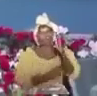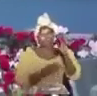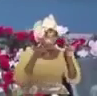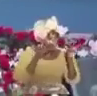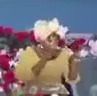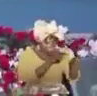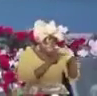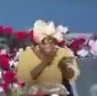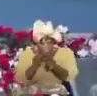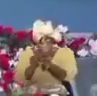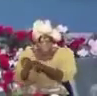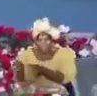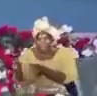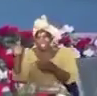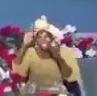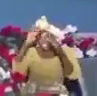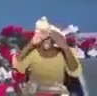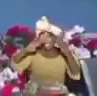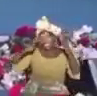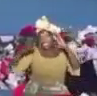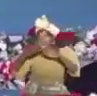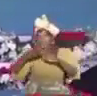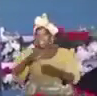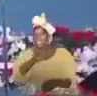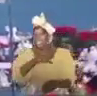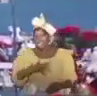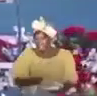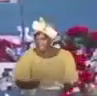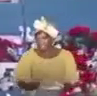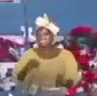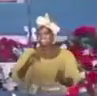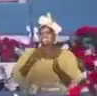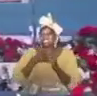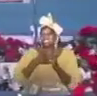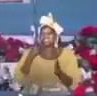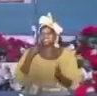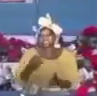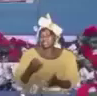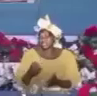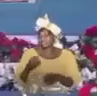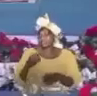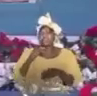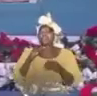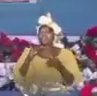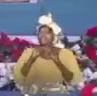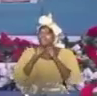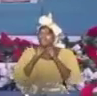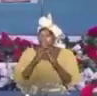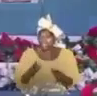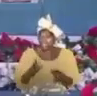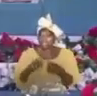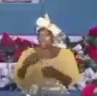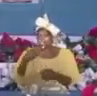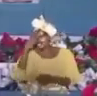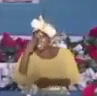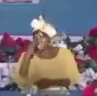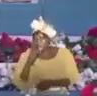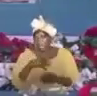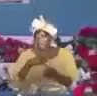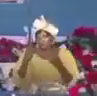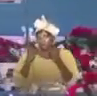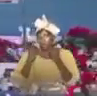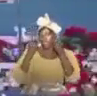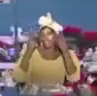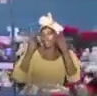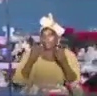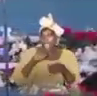vain. That it is vain to wake up in the morning and to sleep late at night, only to eat the bread of sorrow. The psalmist said, how many